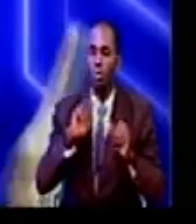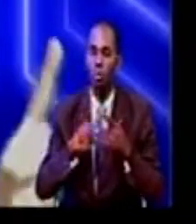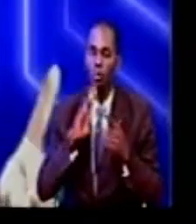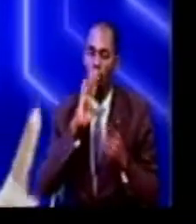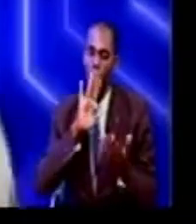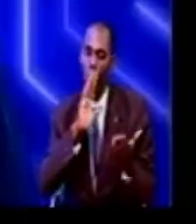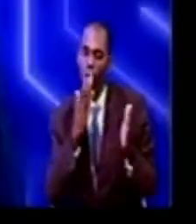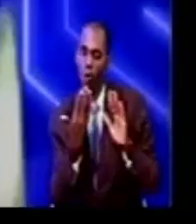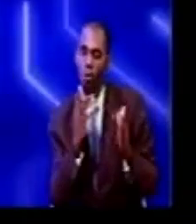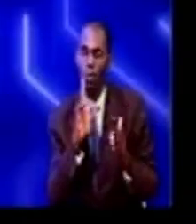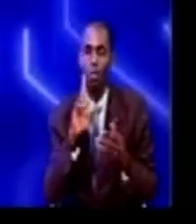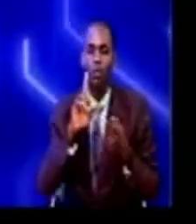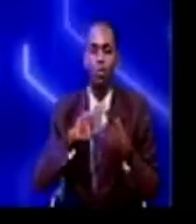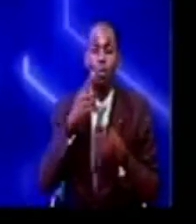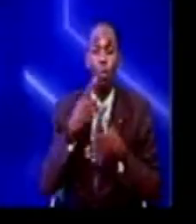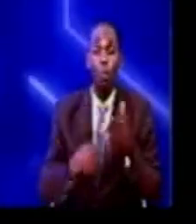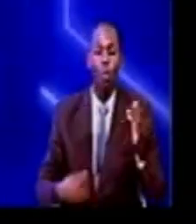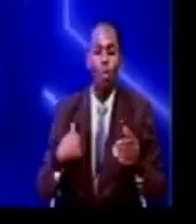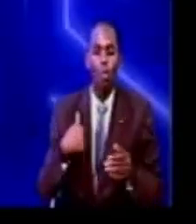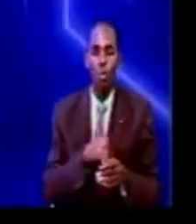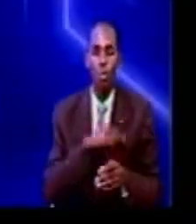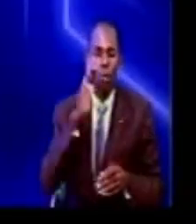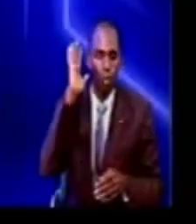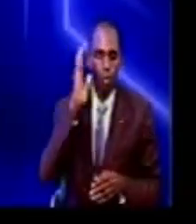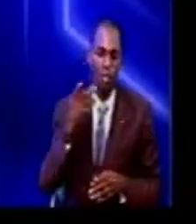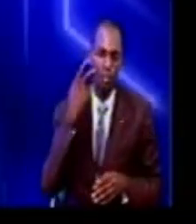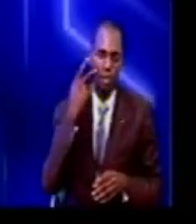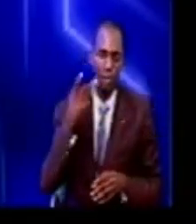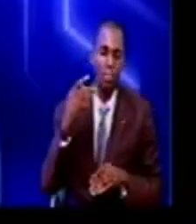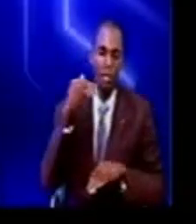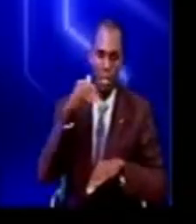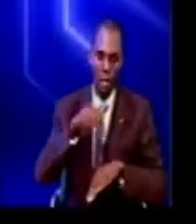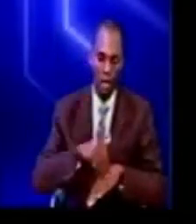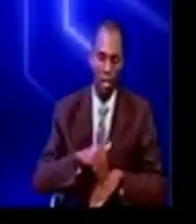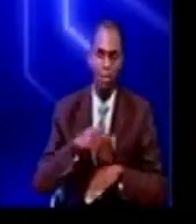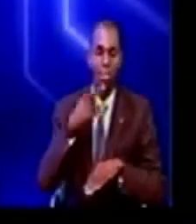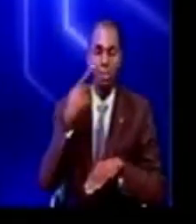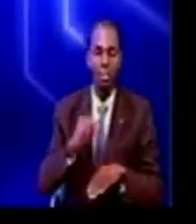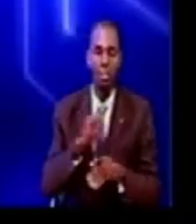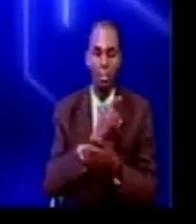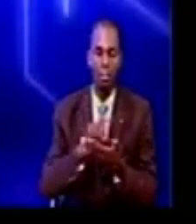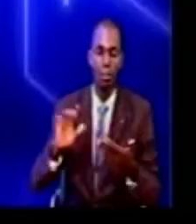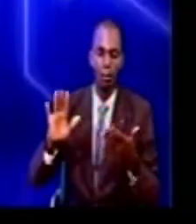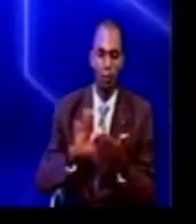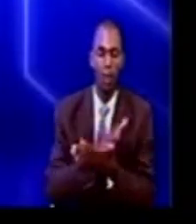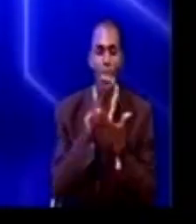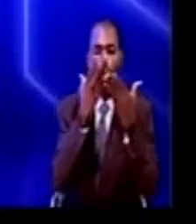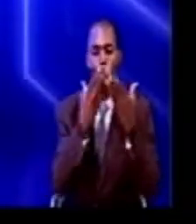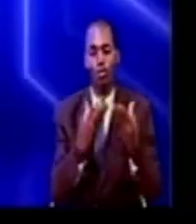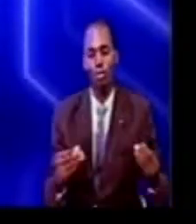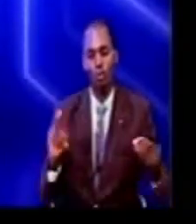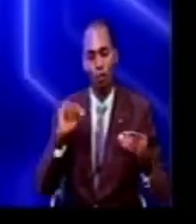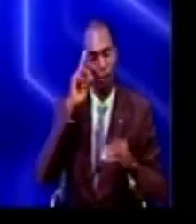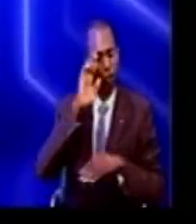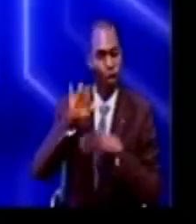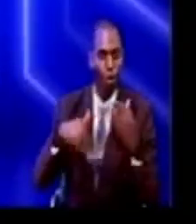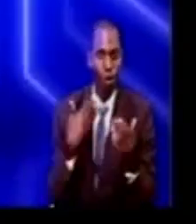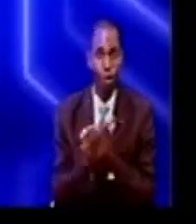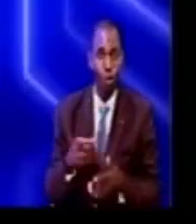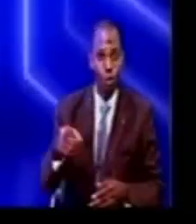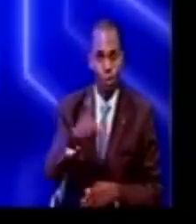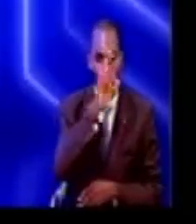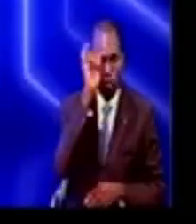divine touch will be nothing compared to what we are going to see in the global crusade,